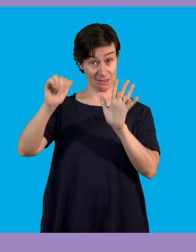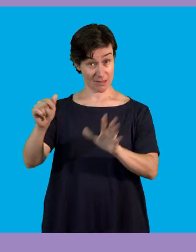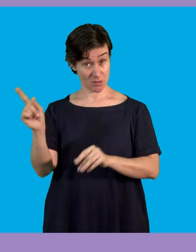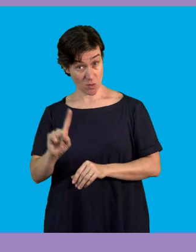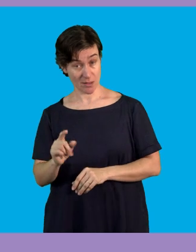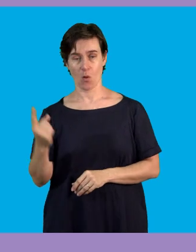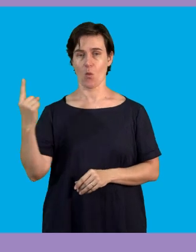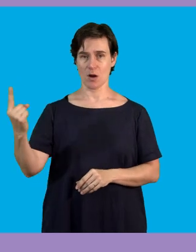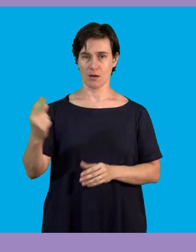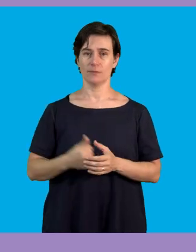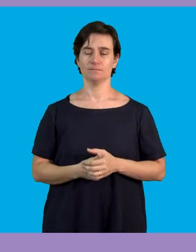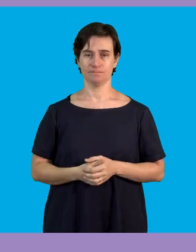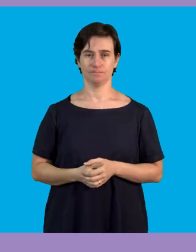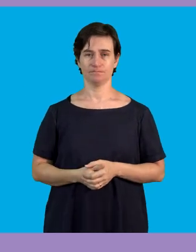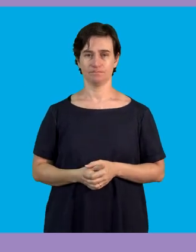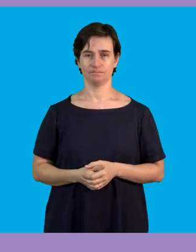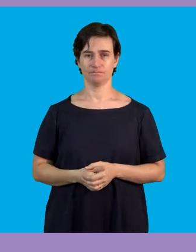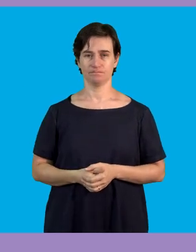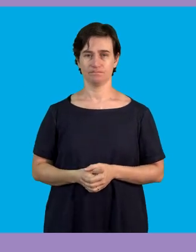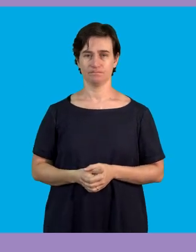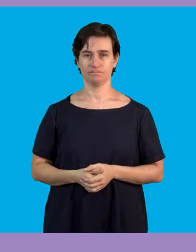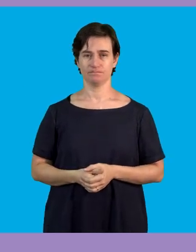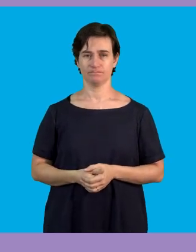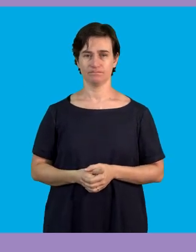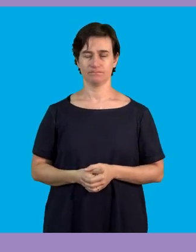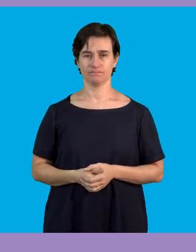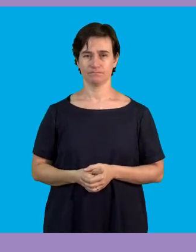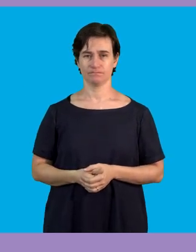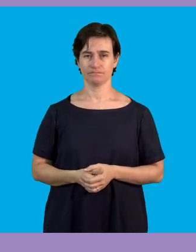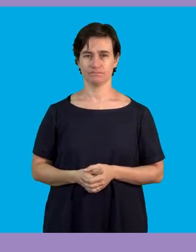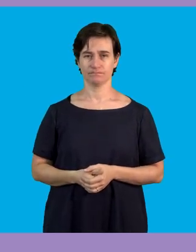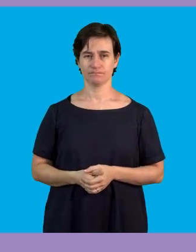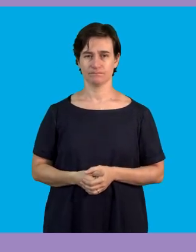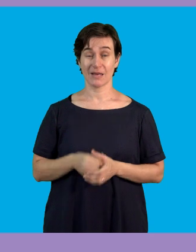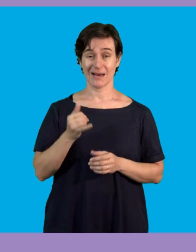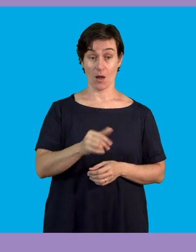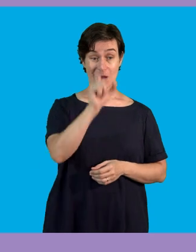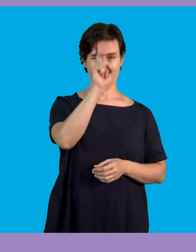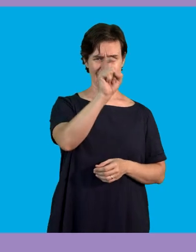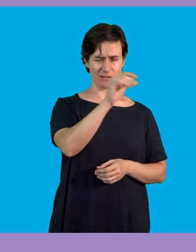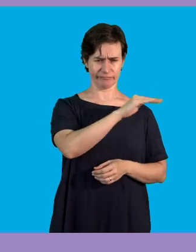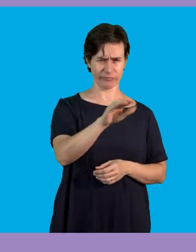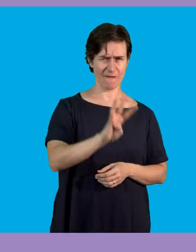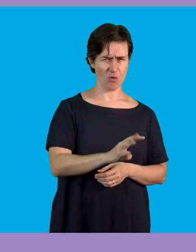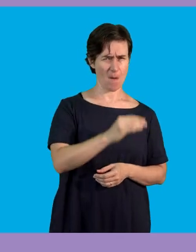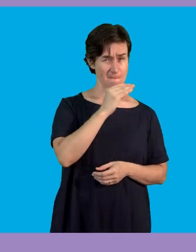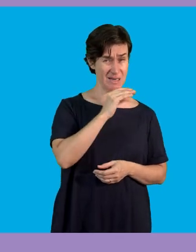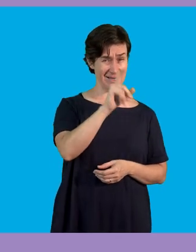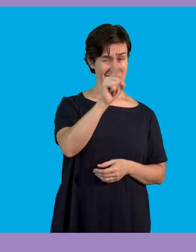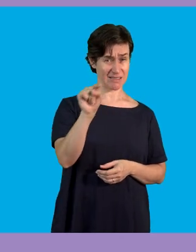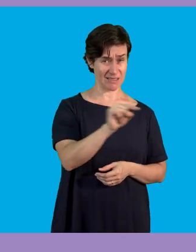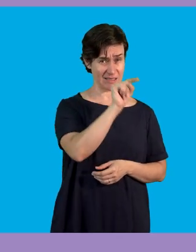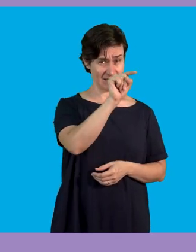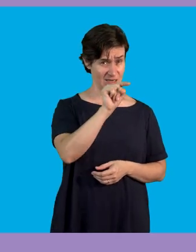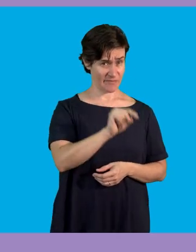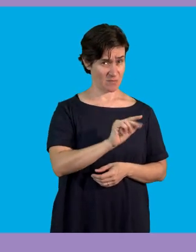6 would give us 1. All right, and then let us then deal with